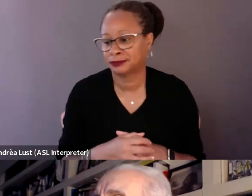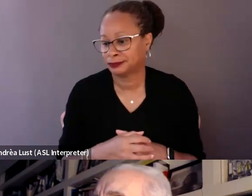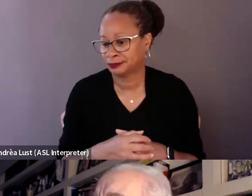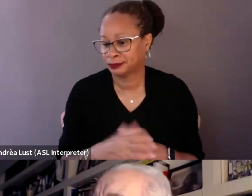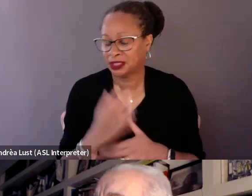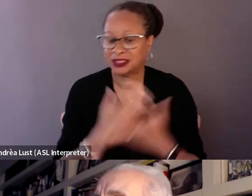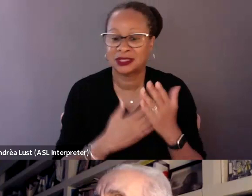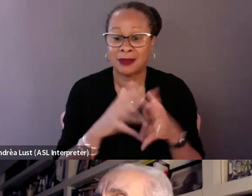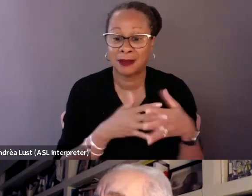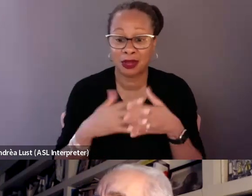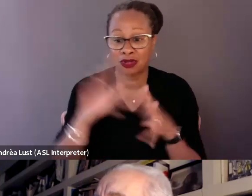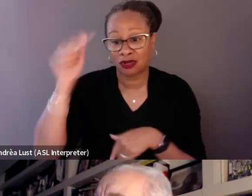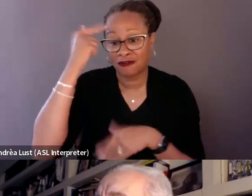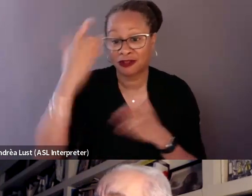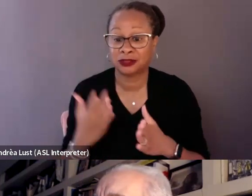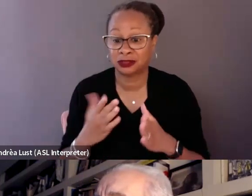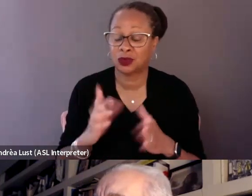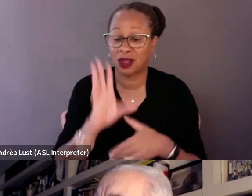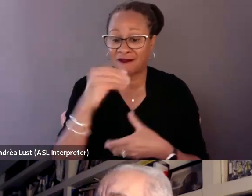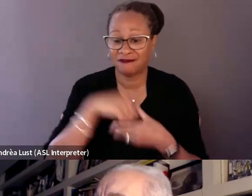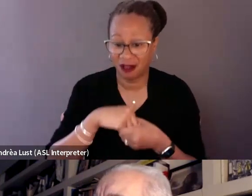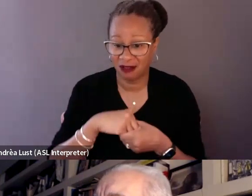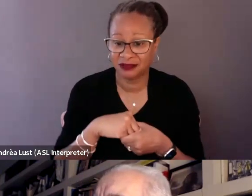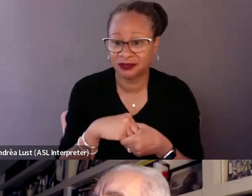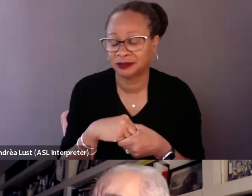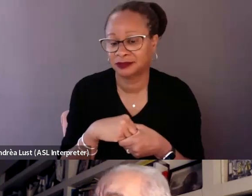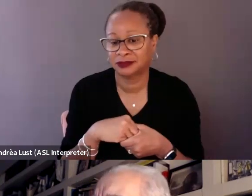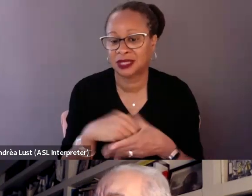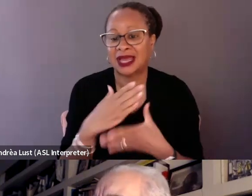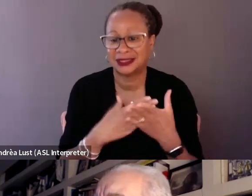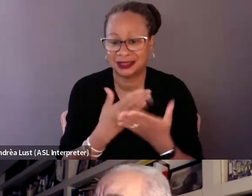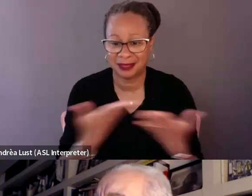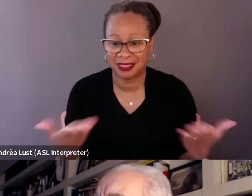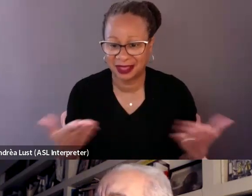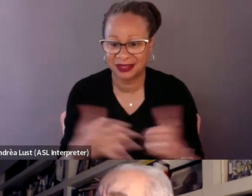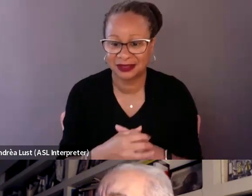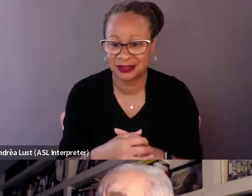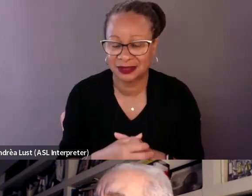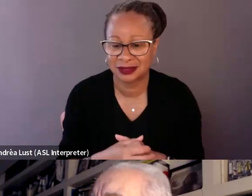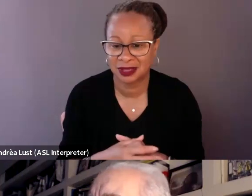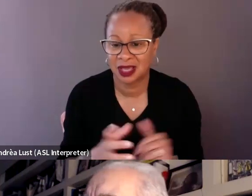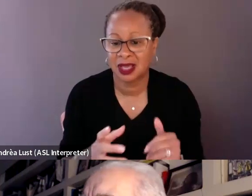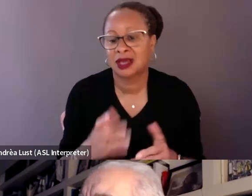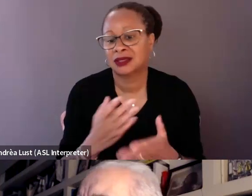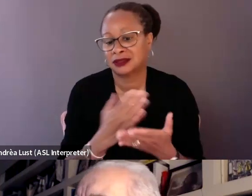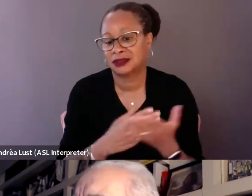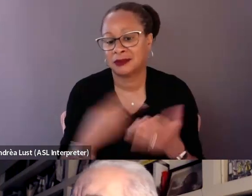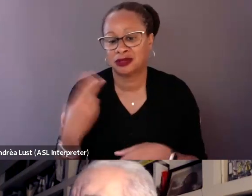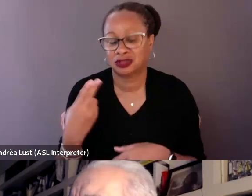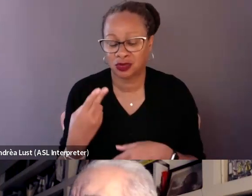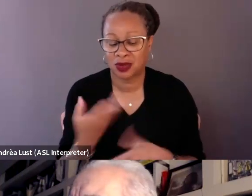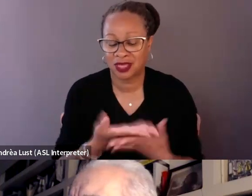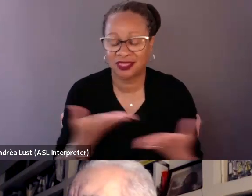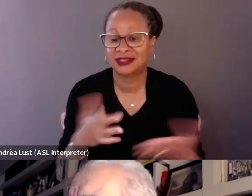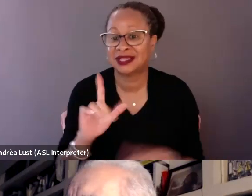American governments were involved in some things that historical things in Latin America in